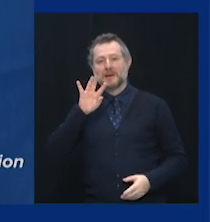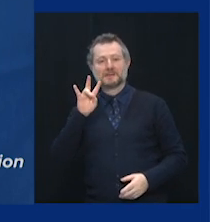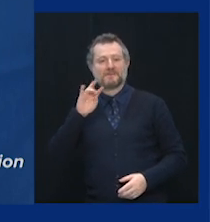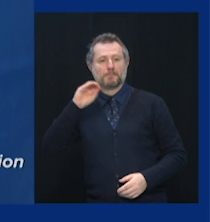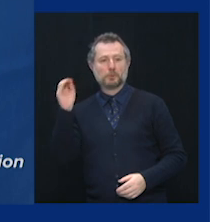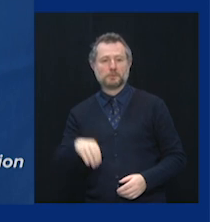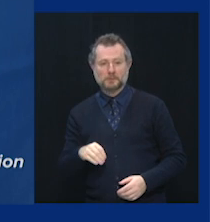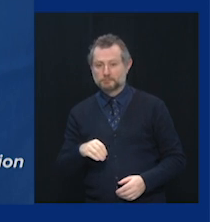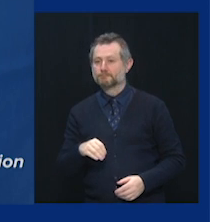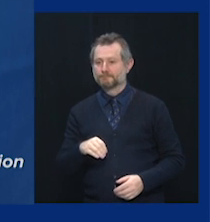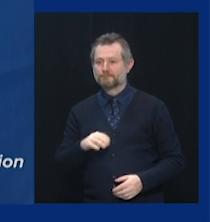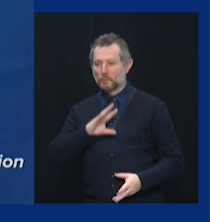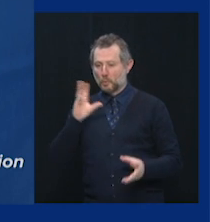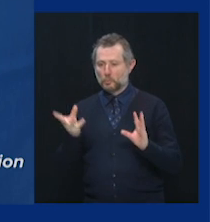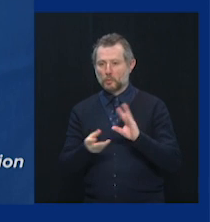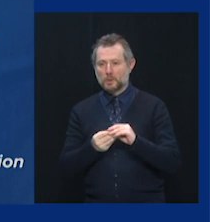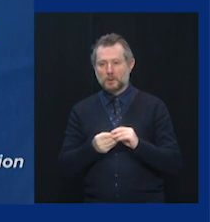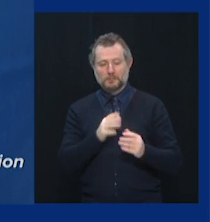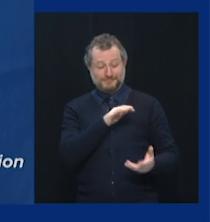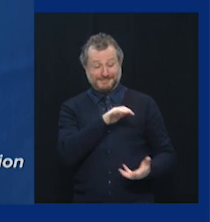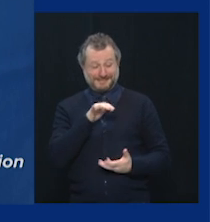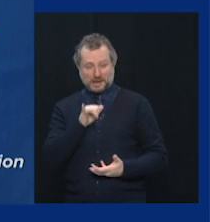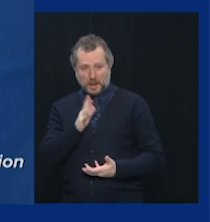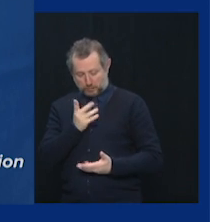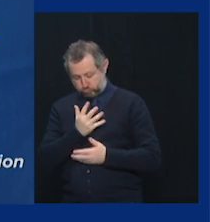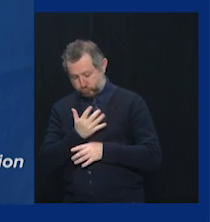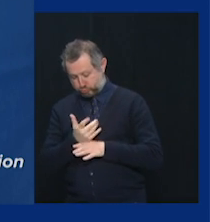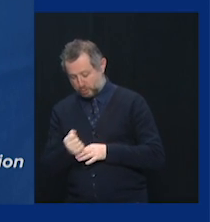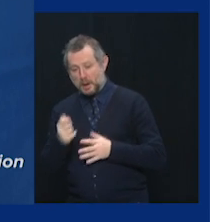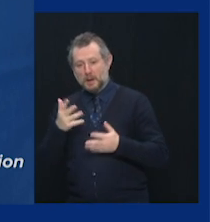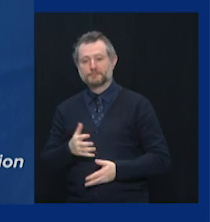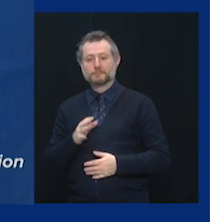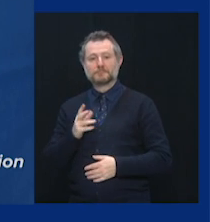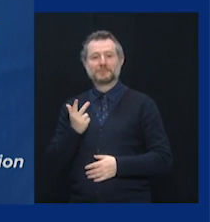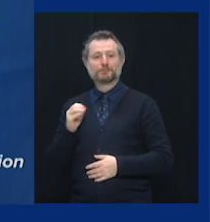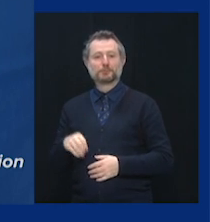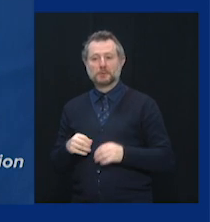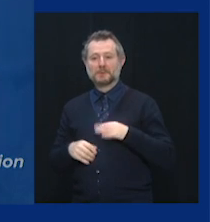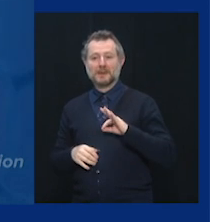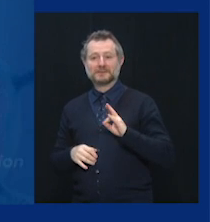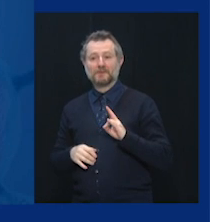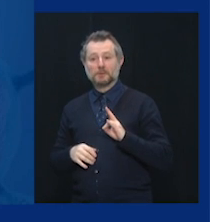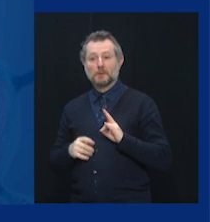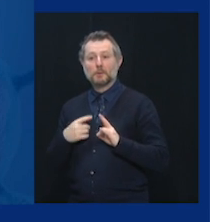of the doses we've been allocated thus far through week 1 to 5, okay?